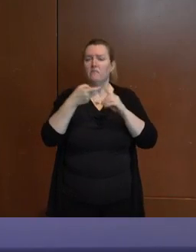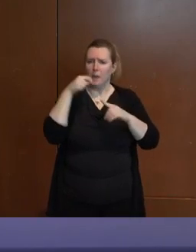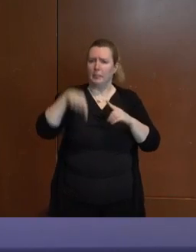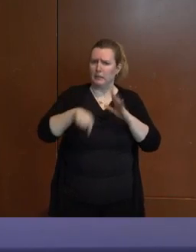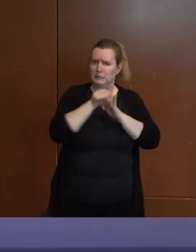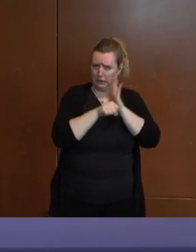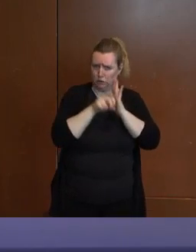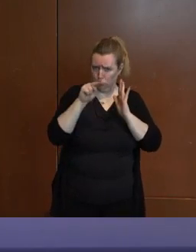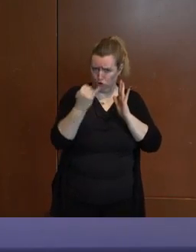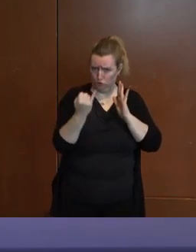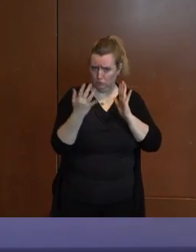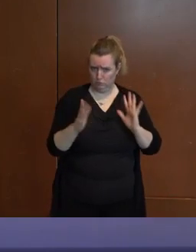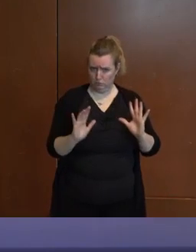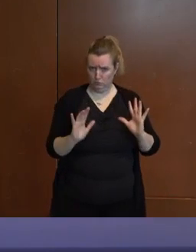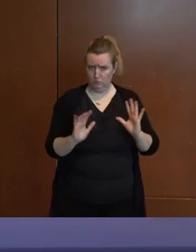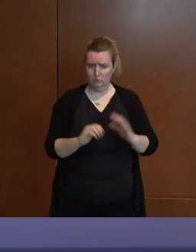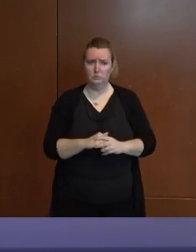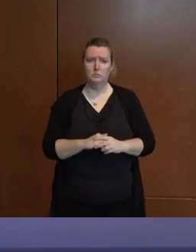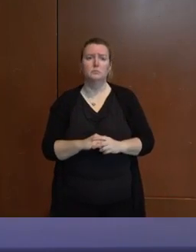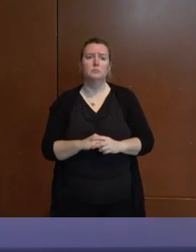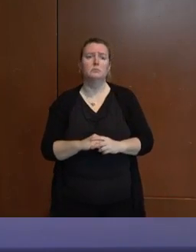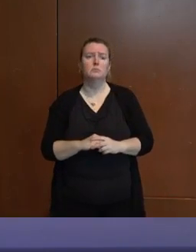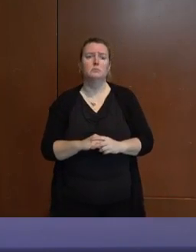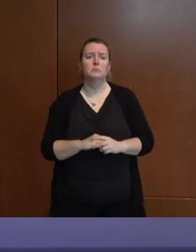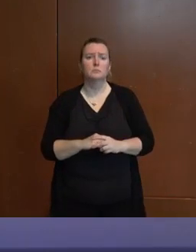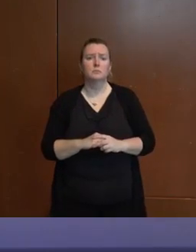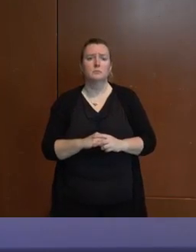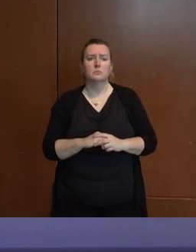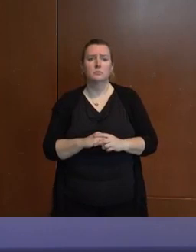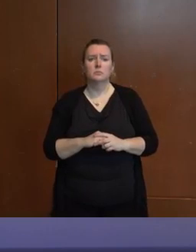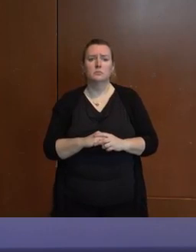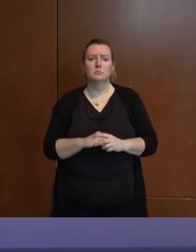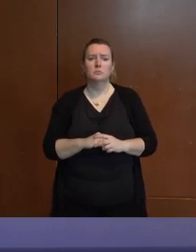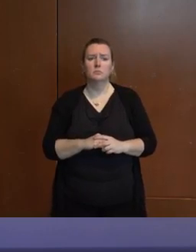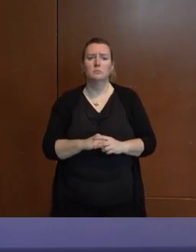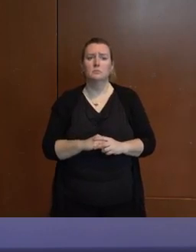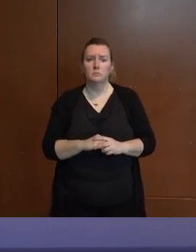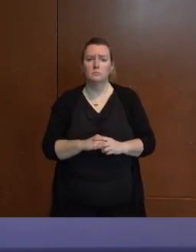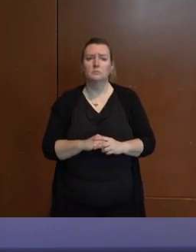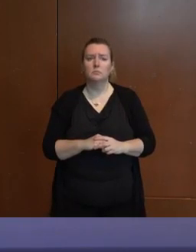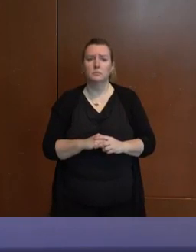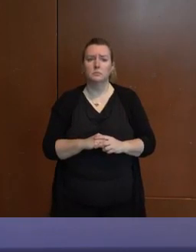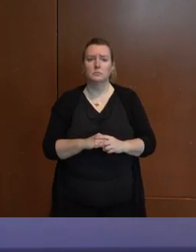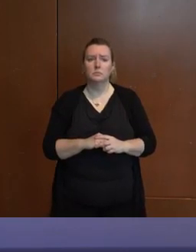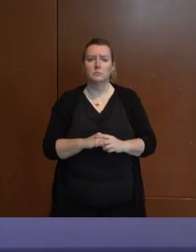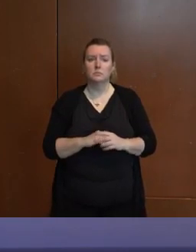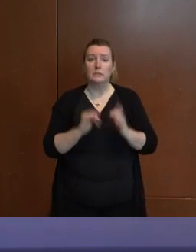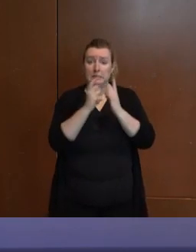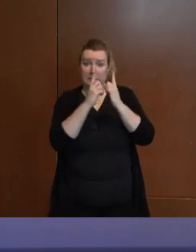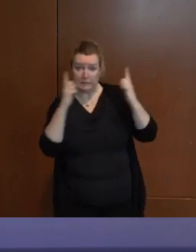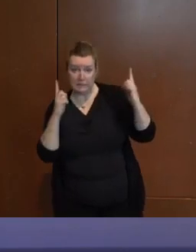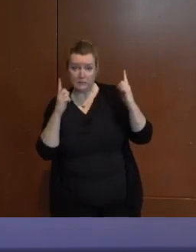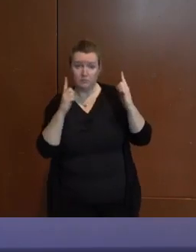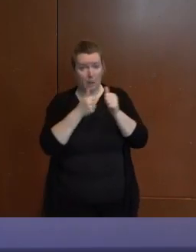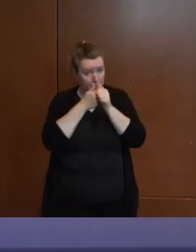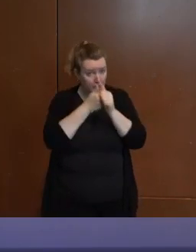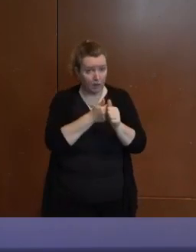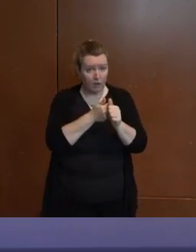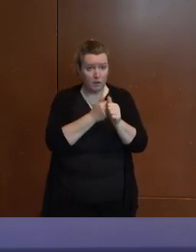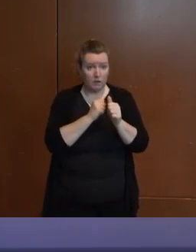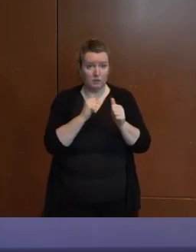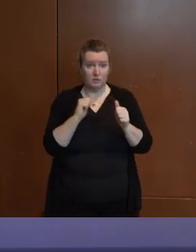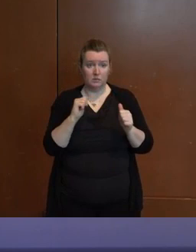Secondly, on the COVID social distancing, the compliance, I think we've been showing is 31%, right? So we've been showing two